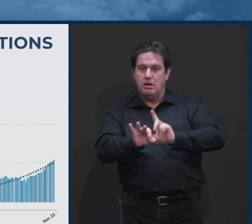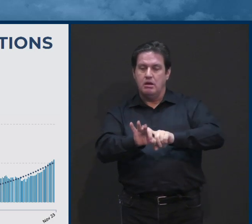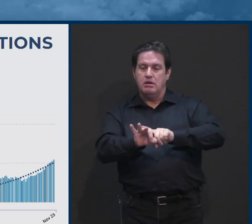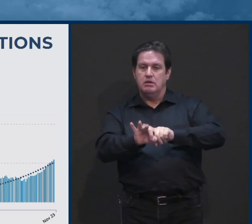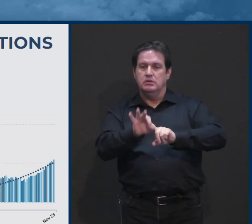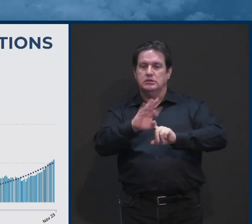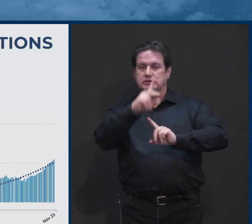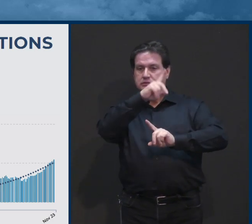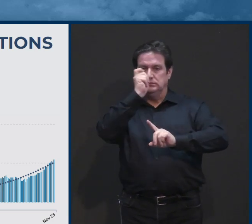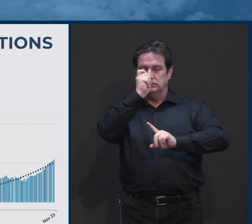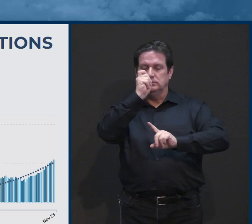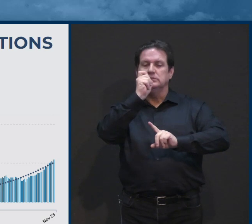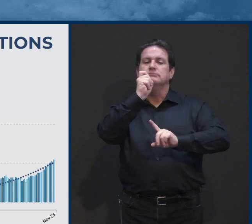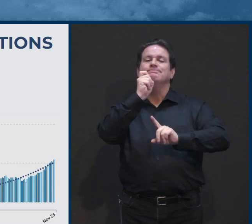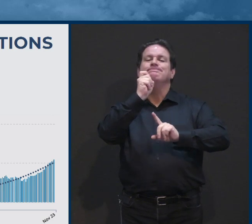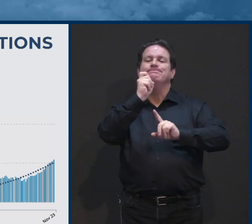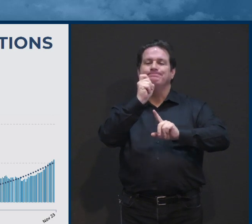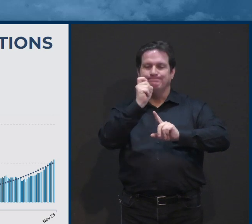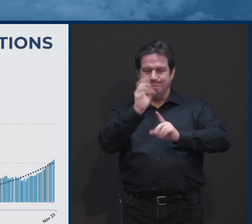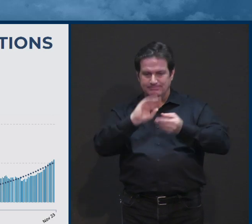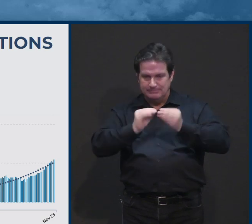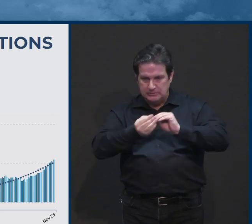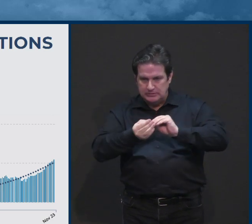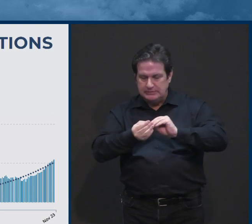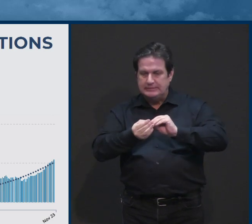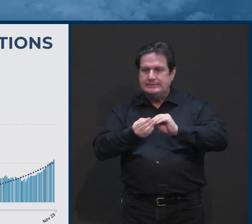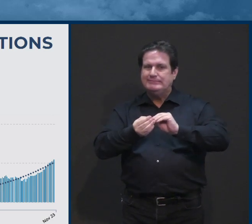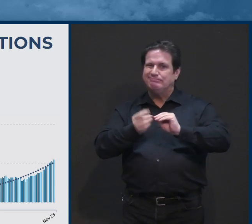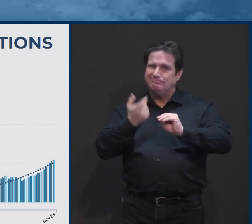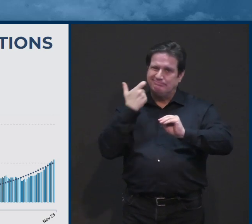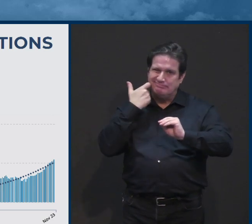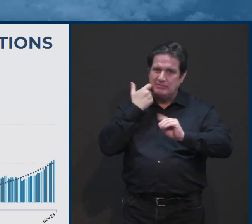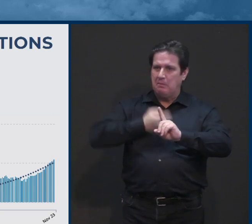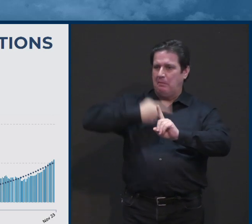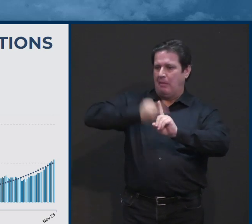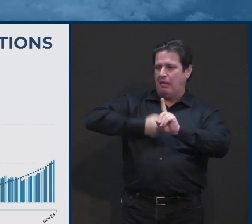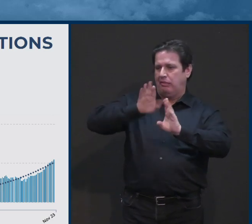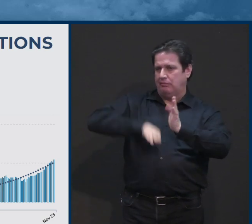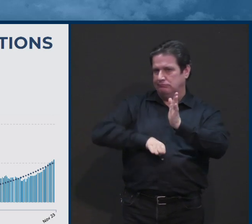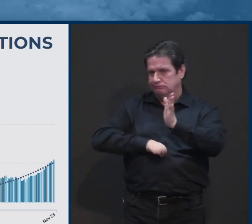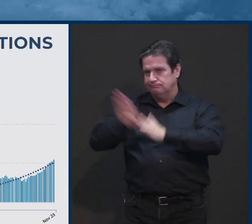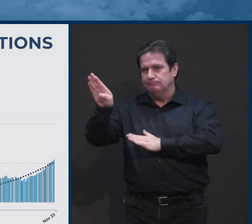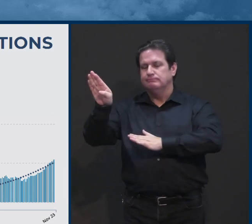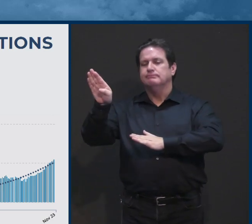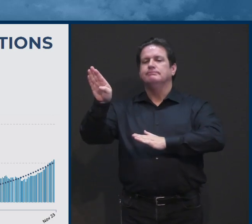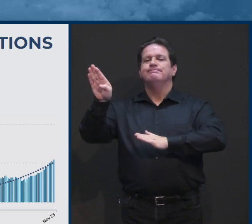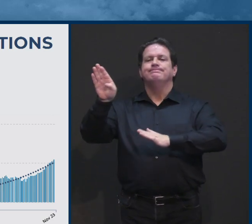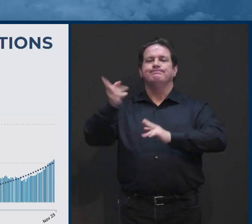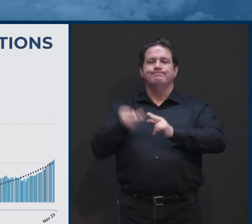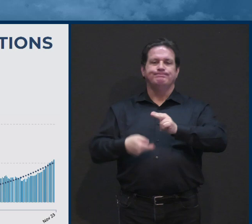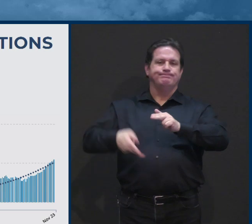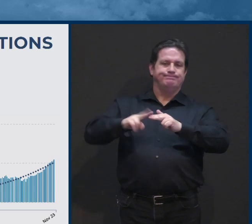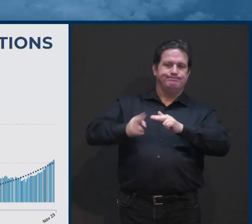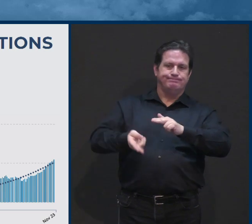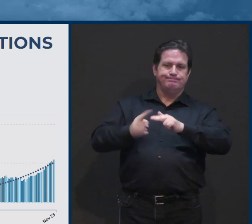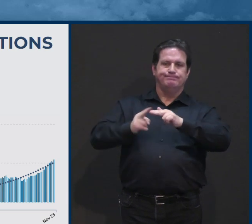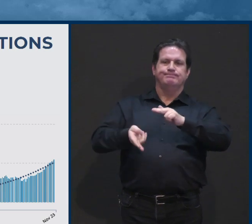29. And since then, and particularly over the last month, we've ticked up